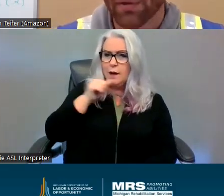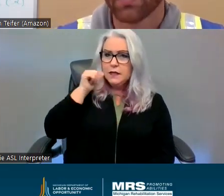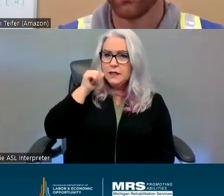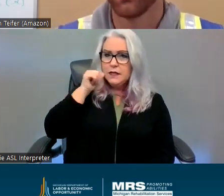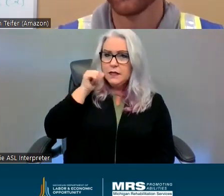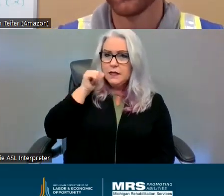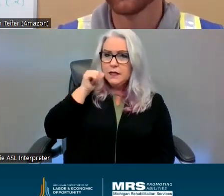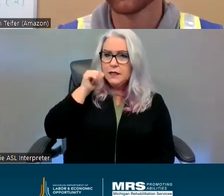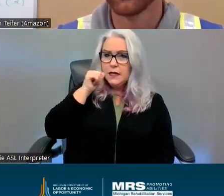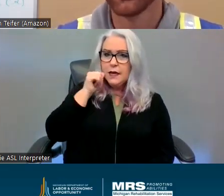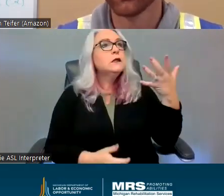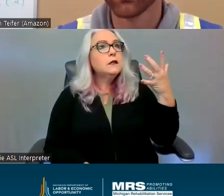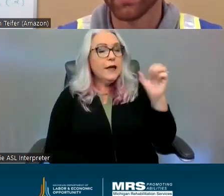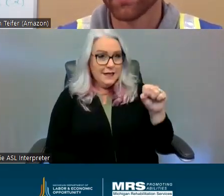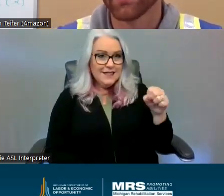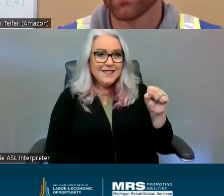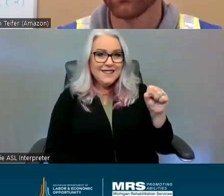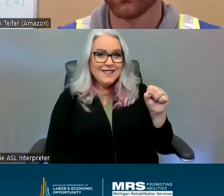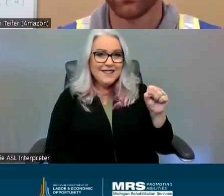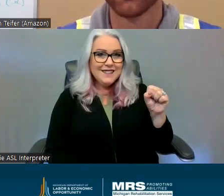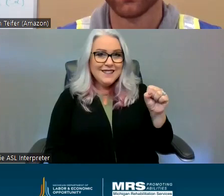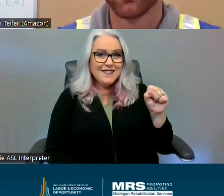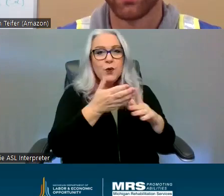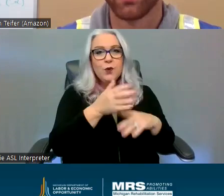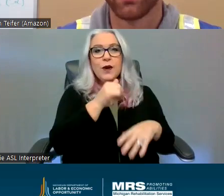Yes, it is through Amazon still.